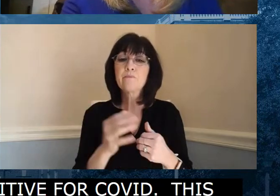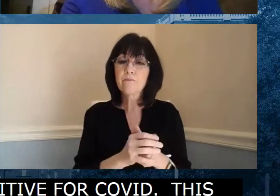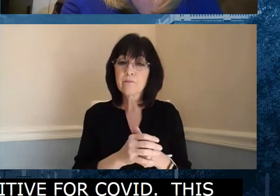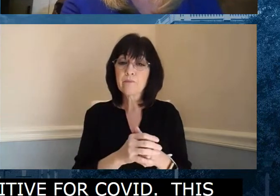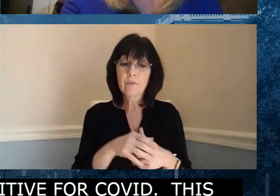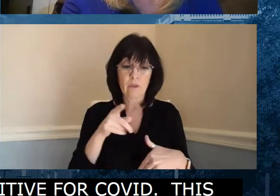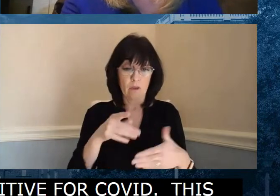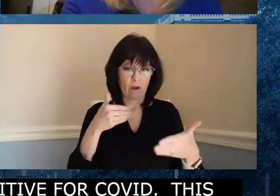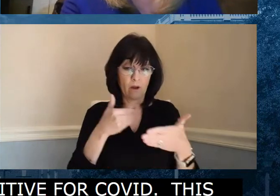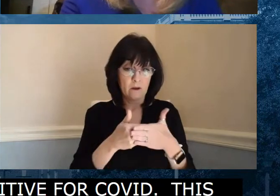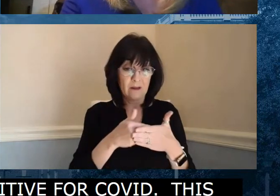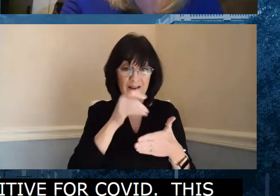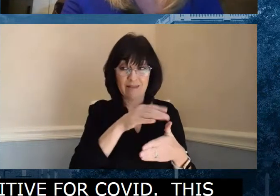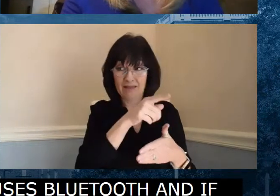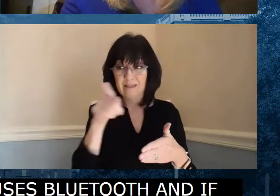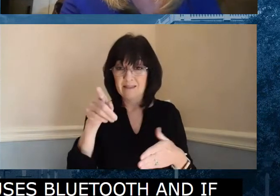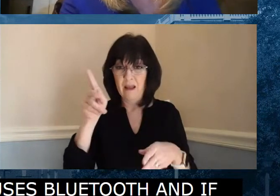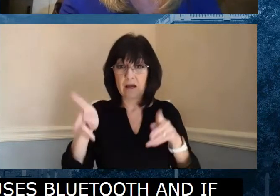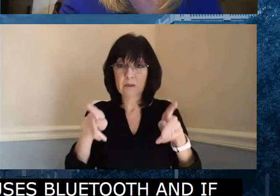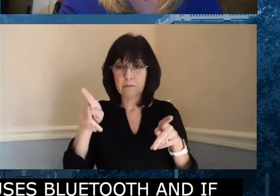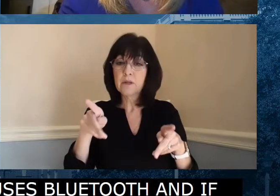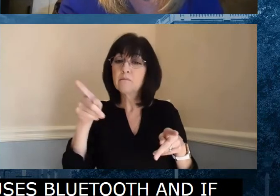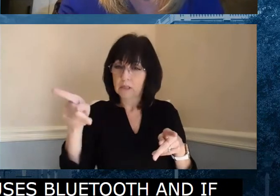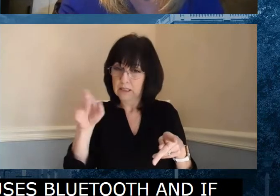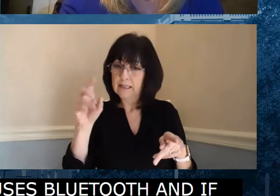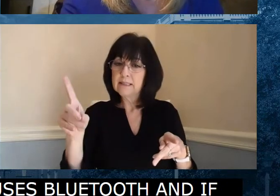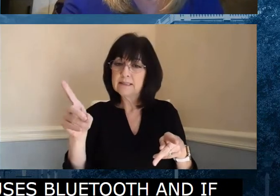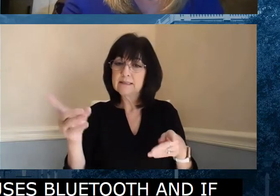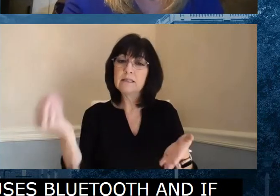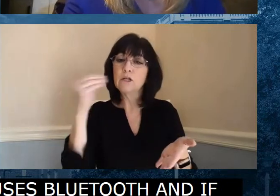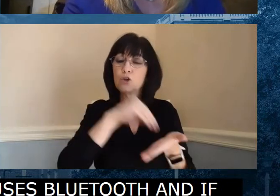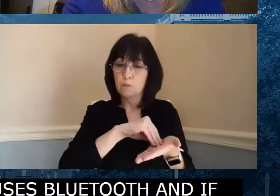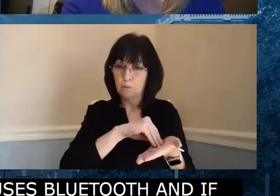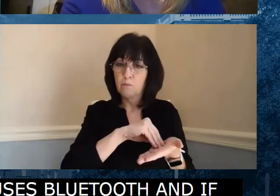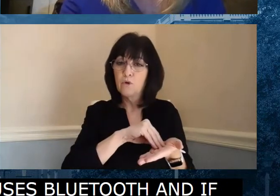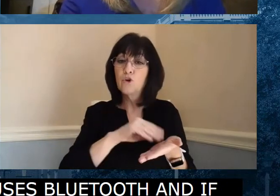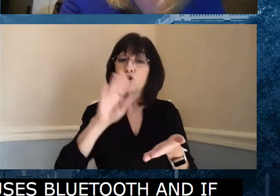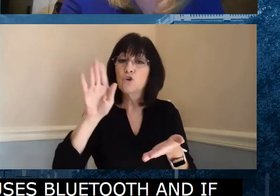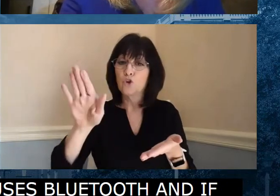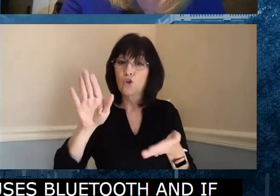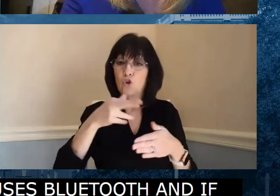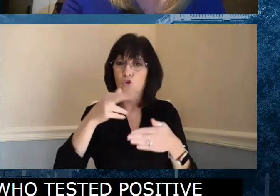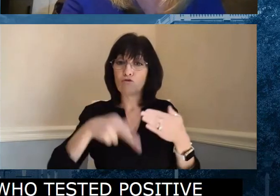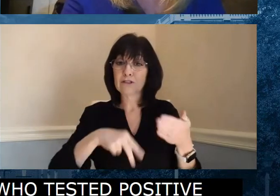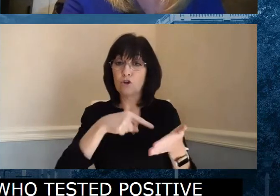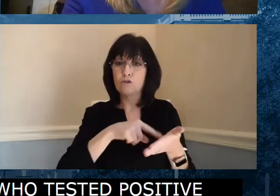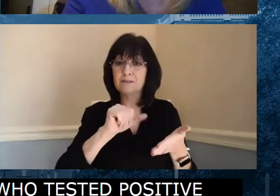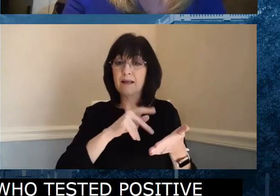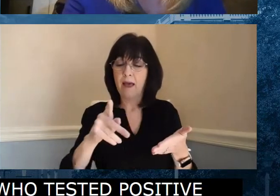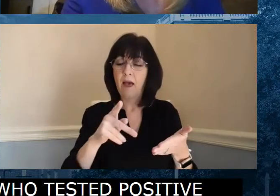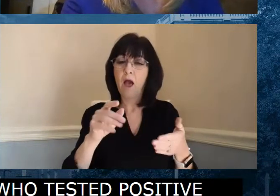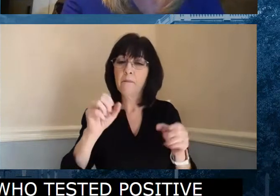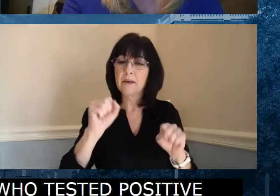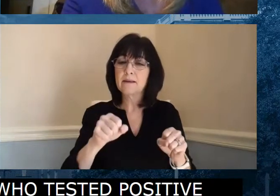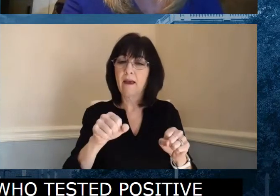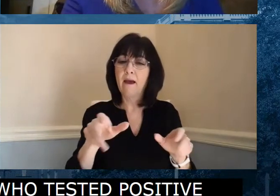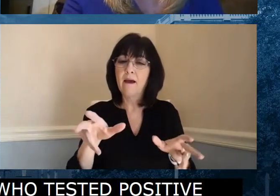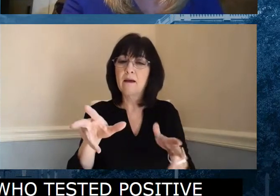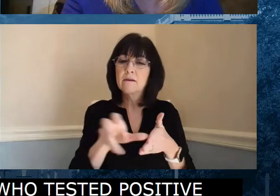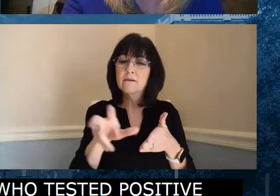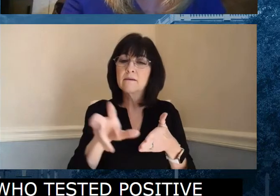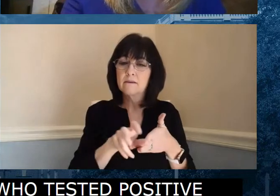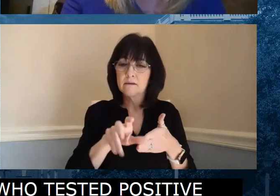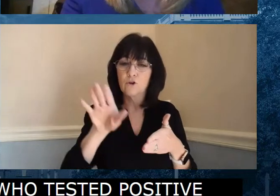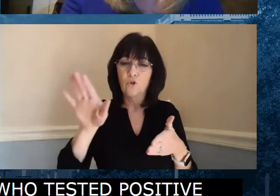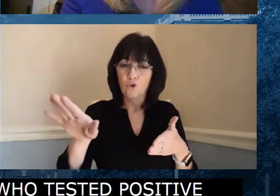inputted their positive results into the app. And if you have been in close contact with them, it will alert